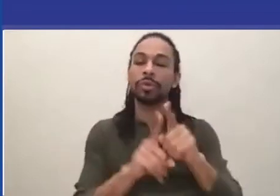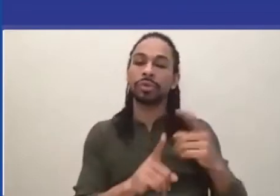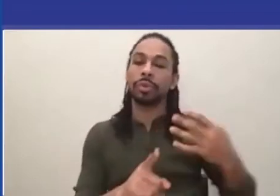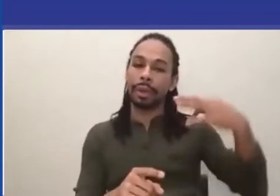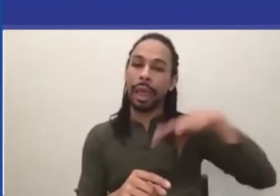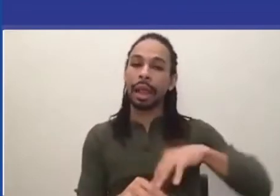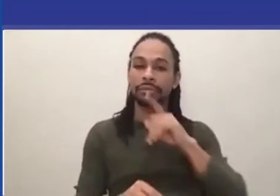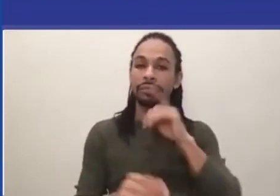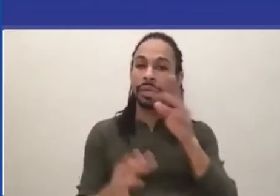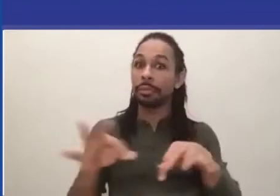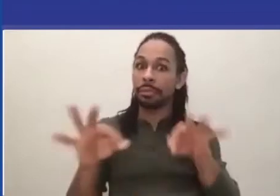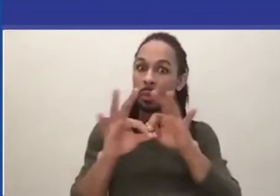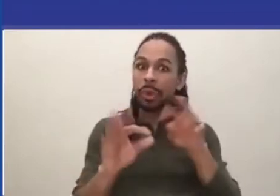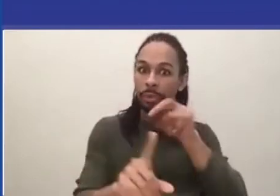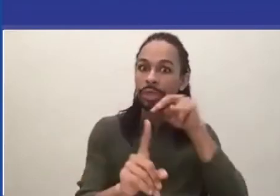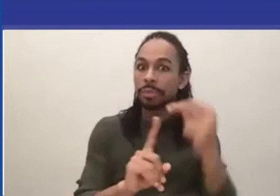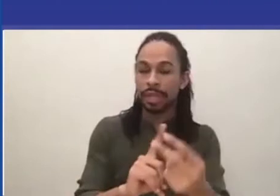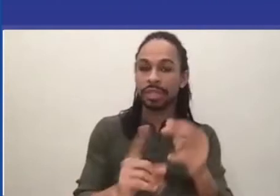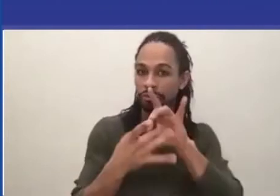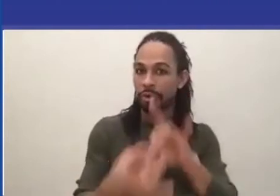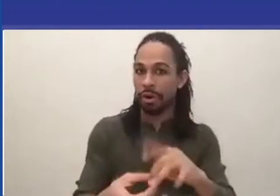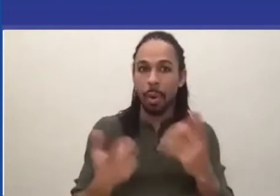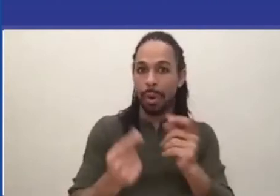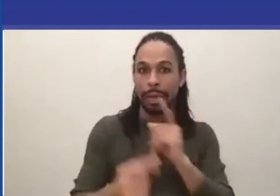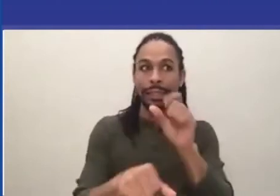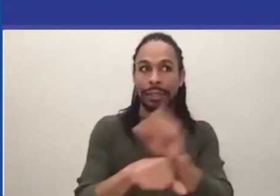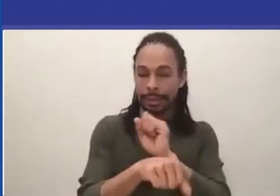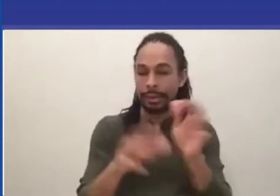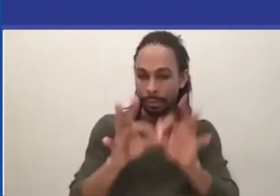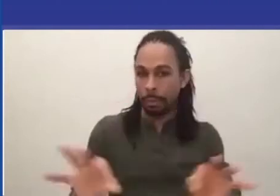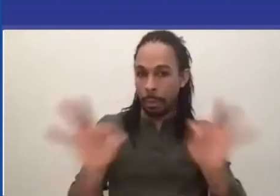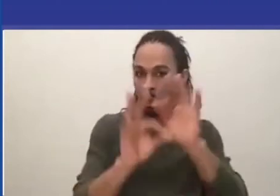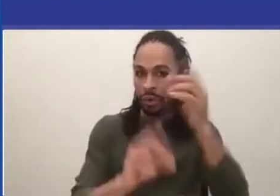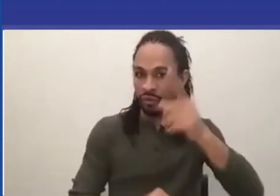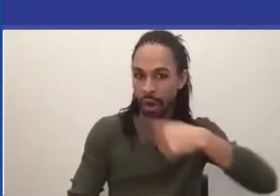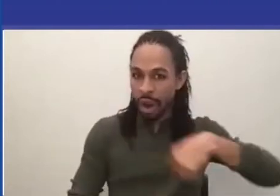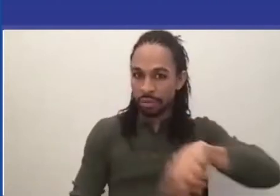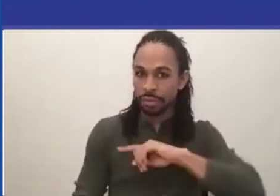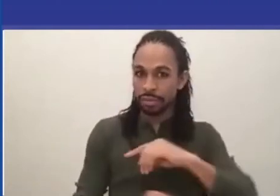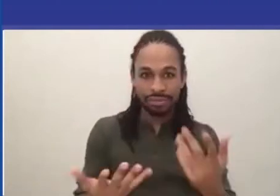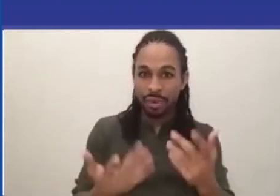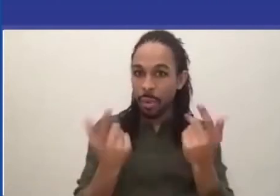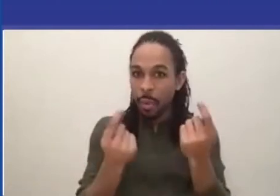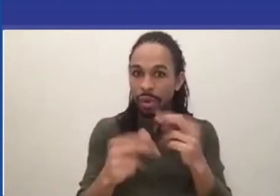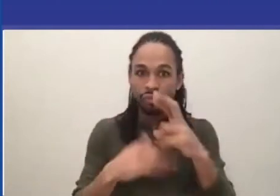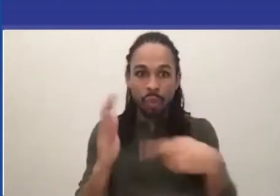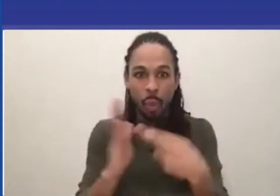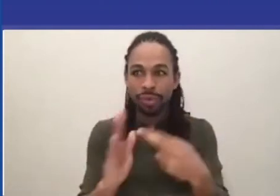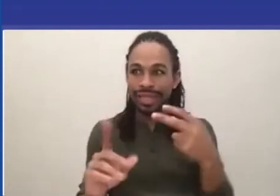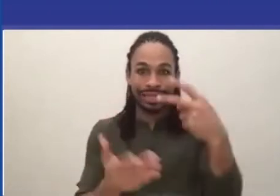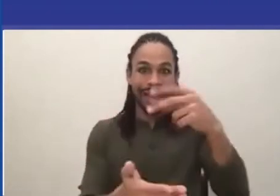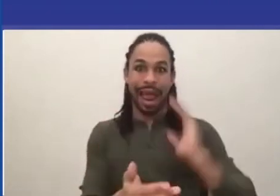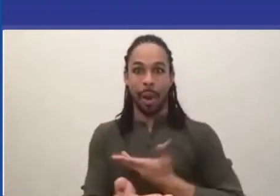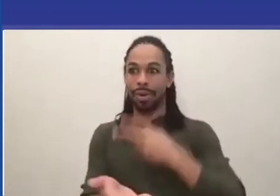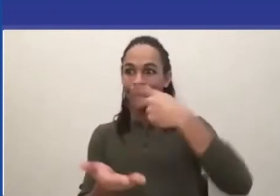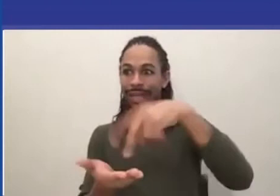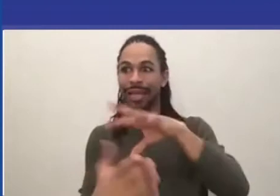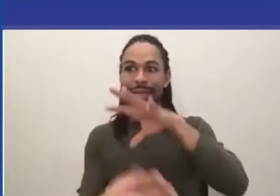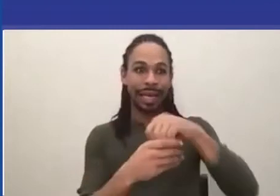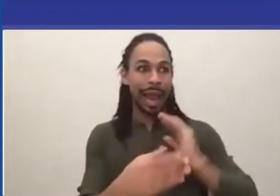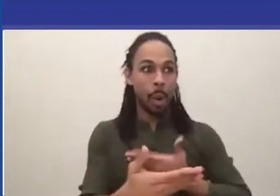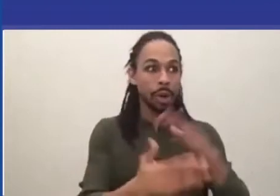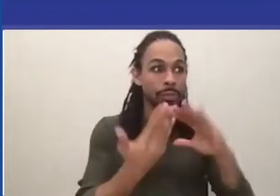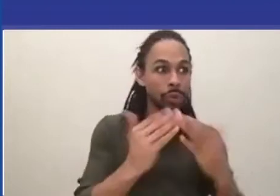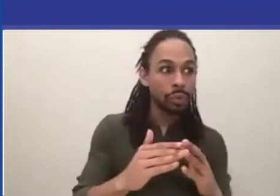important to us, and what role does our dance and our community play in our lives, and how much dance